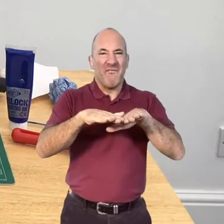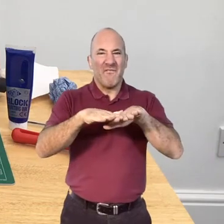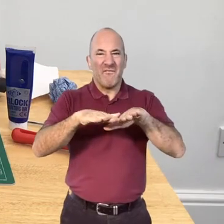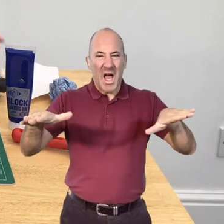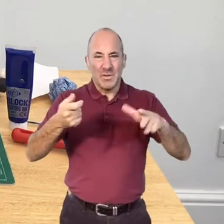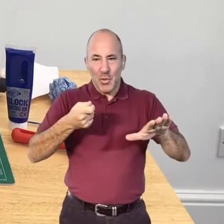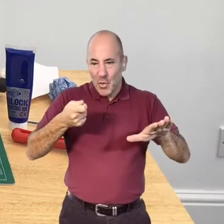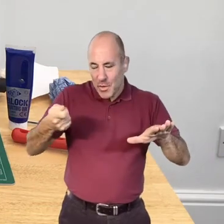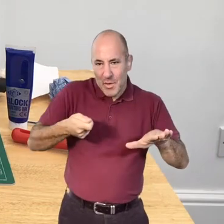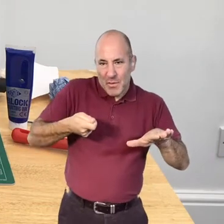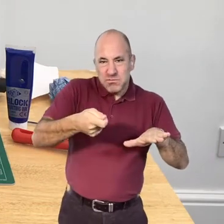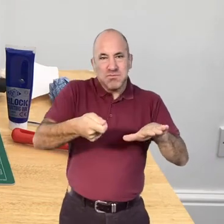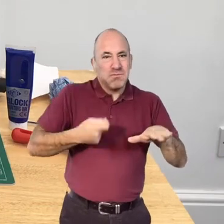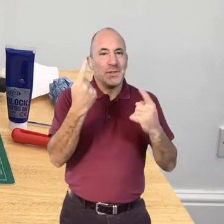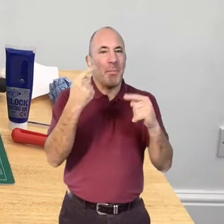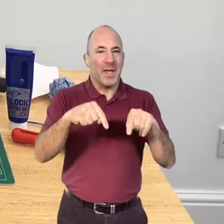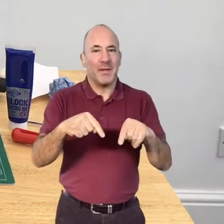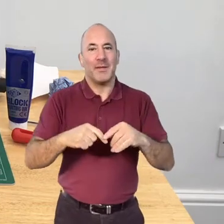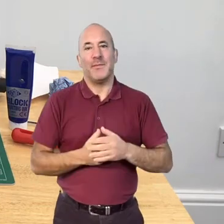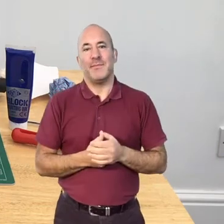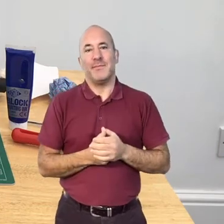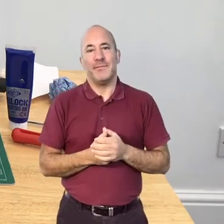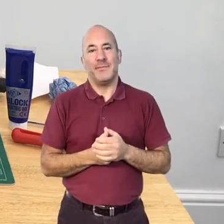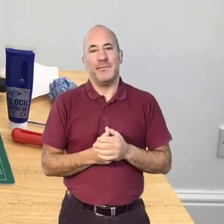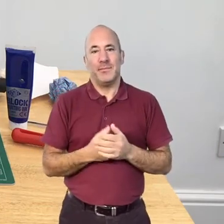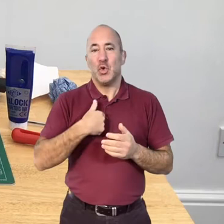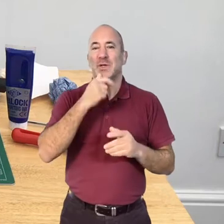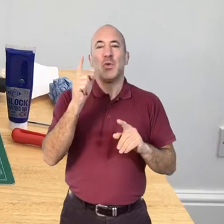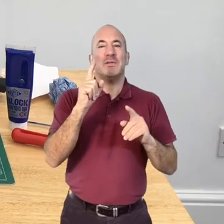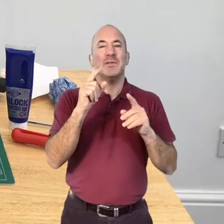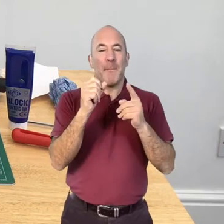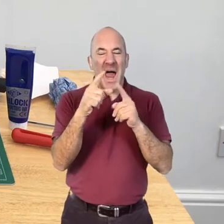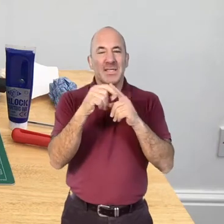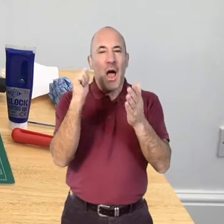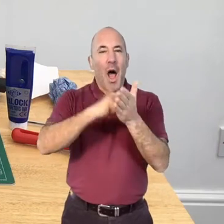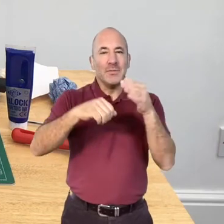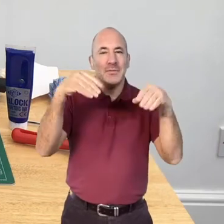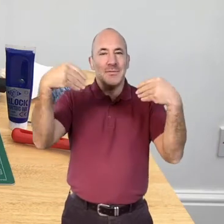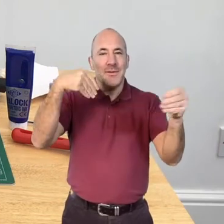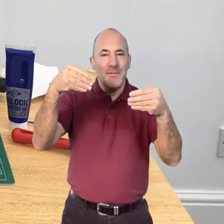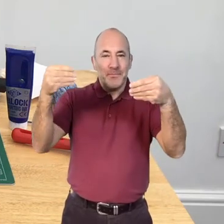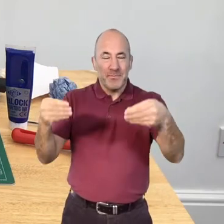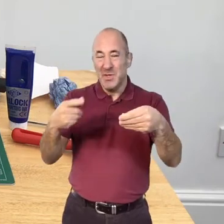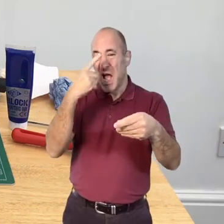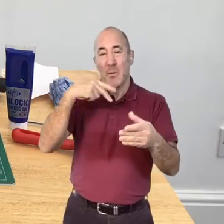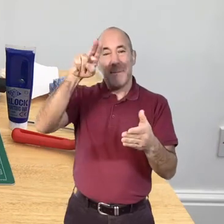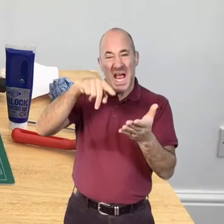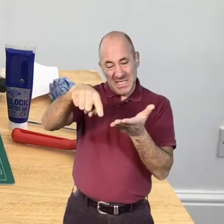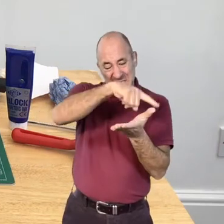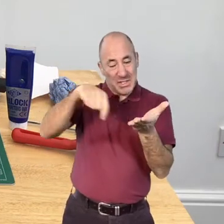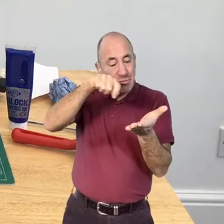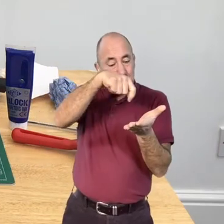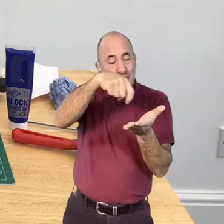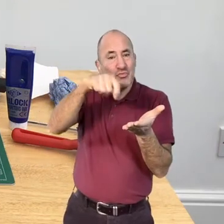and something flat to roll your inks out on. I'm using Perspex, but you can use a painting palette, so anything flat that will contain your